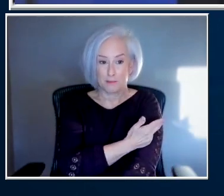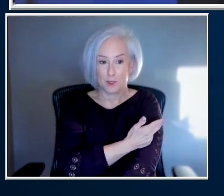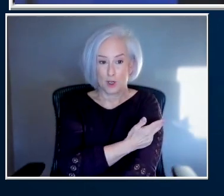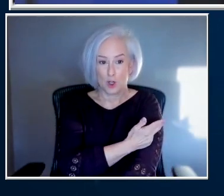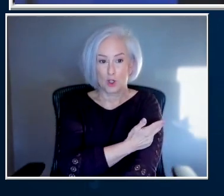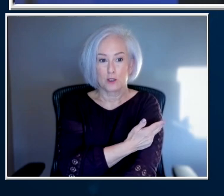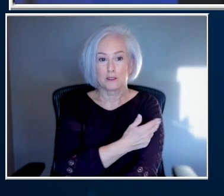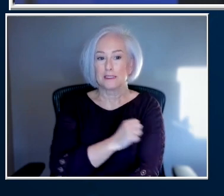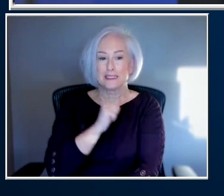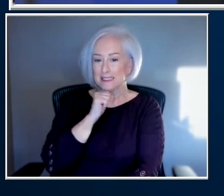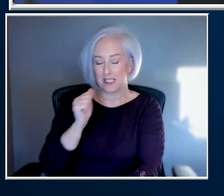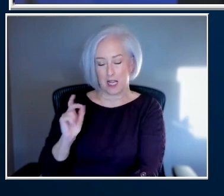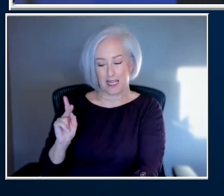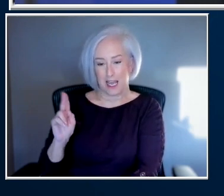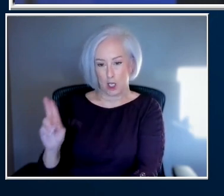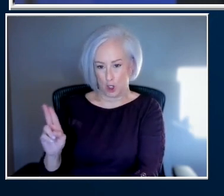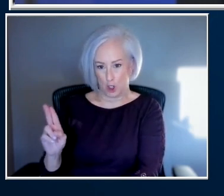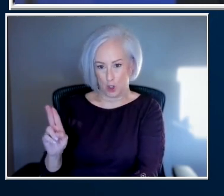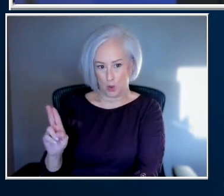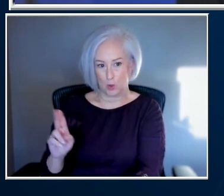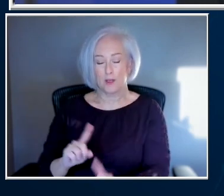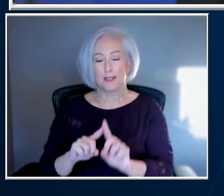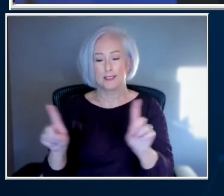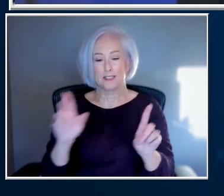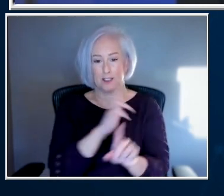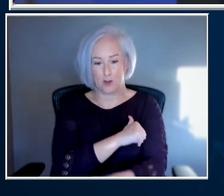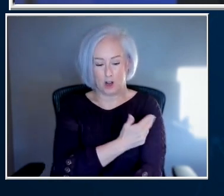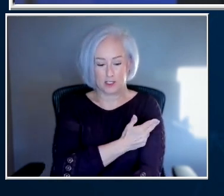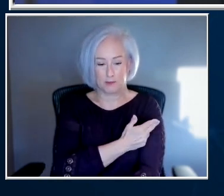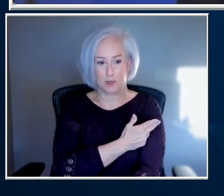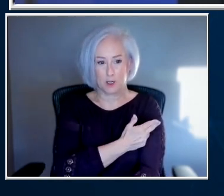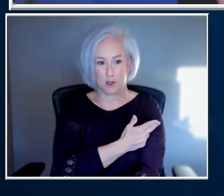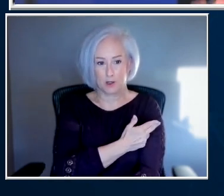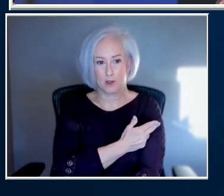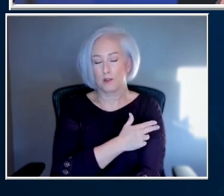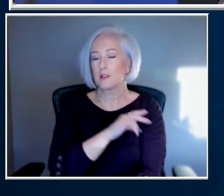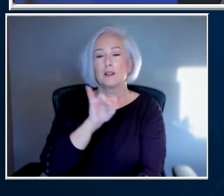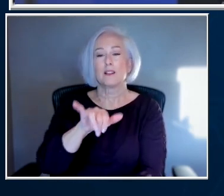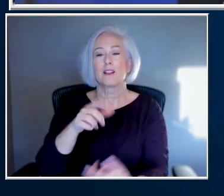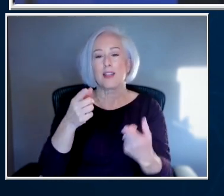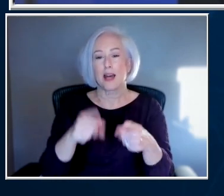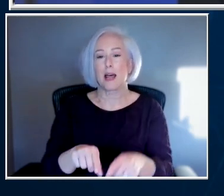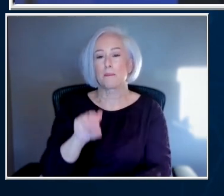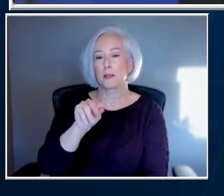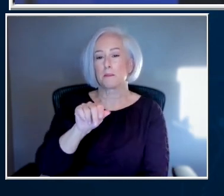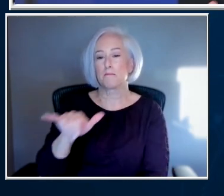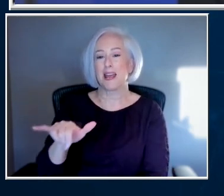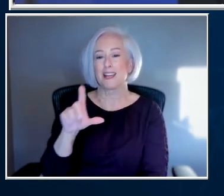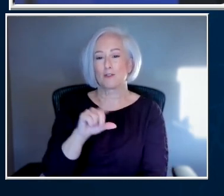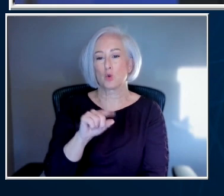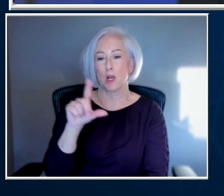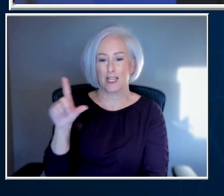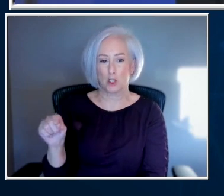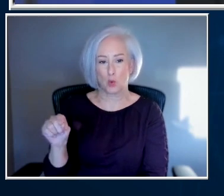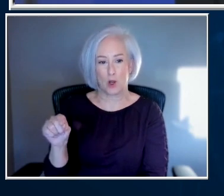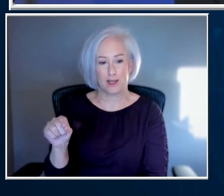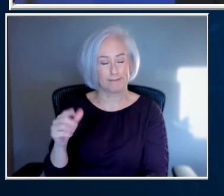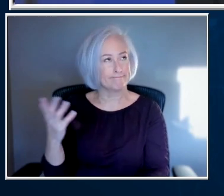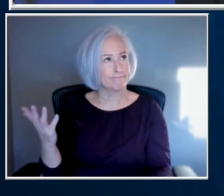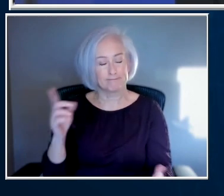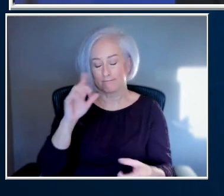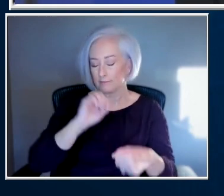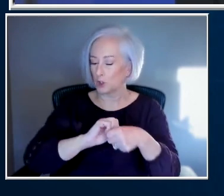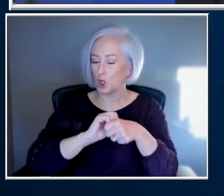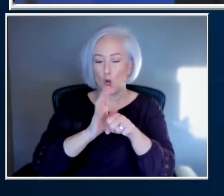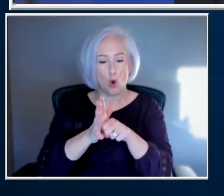at a different hospital, not the health system. This was also in May of 2020. We all remember what that was like, COVID at its worst. When you left